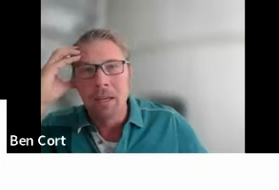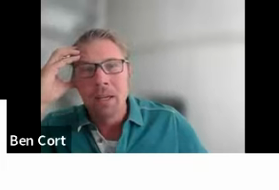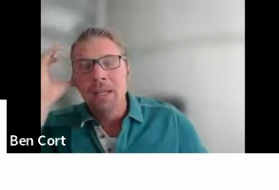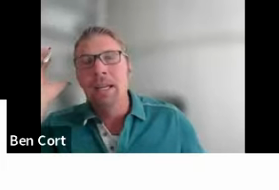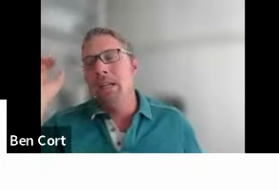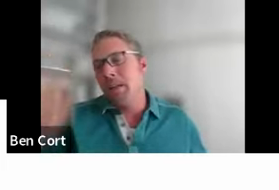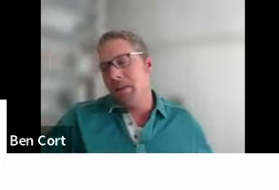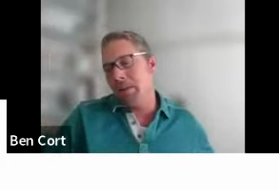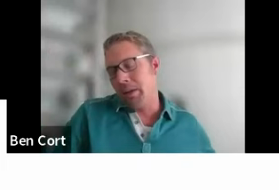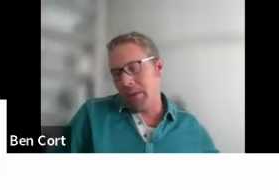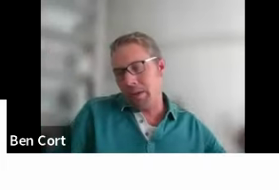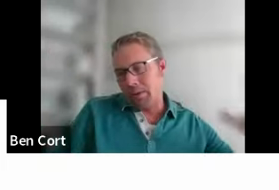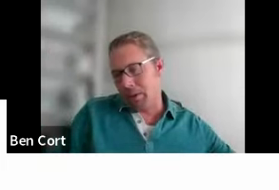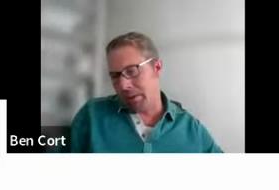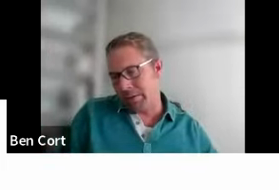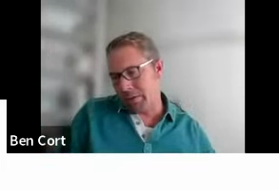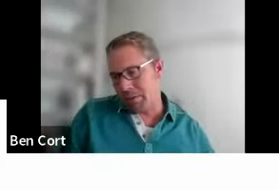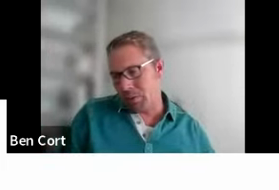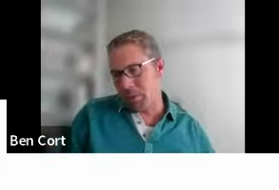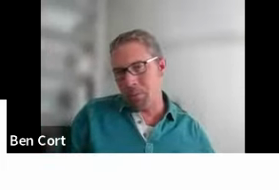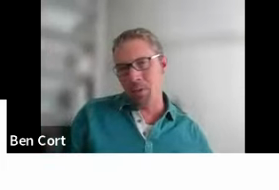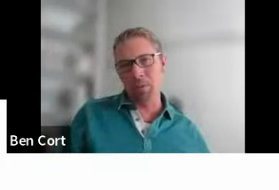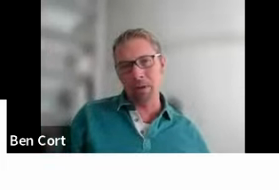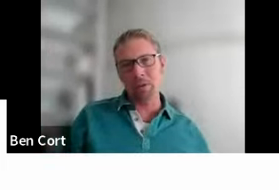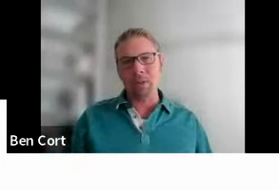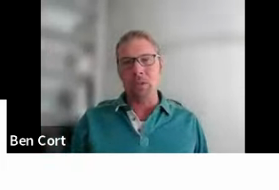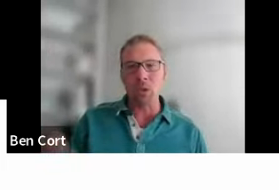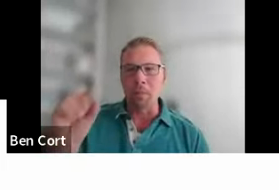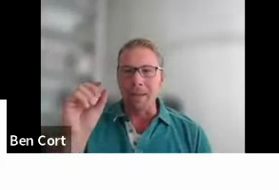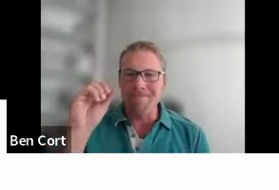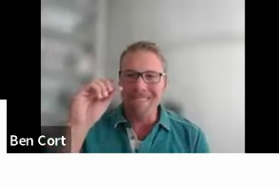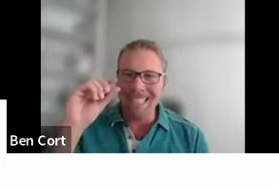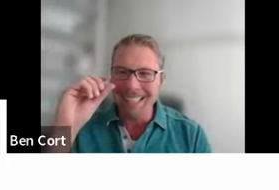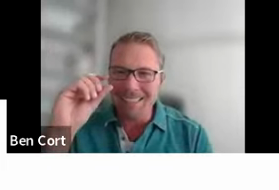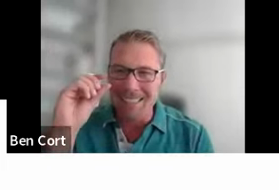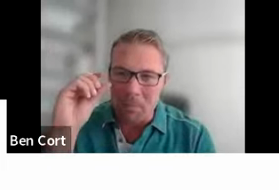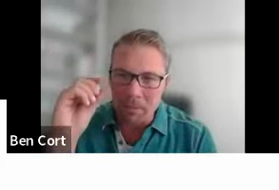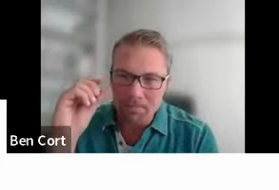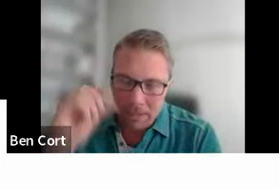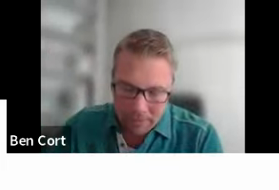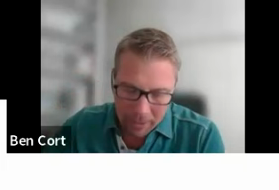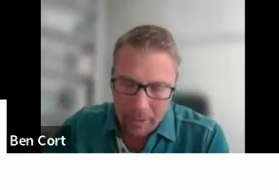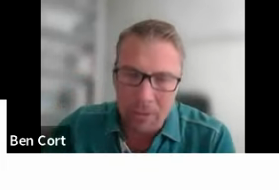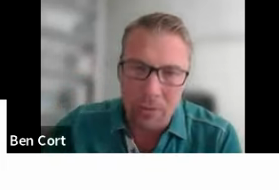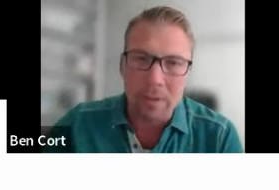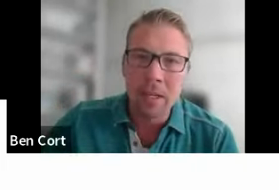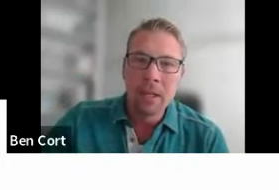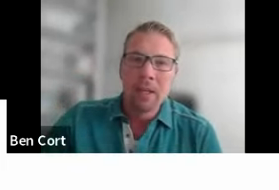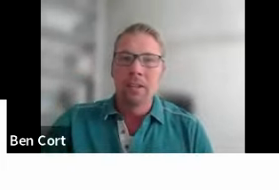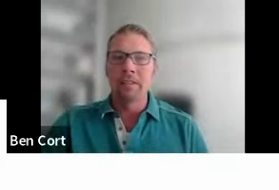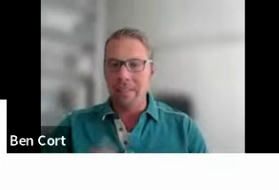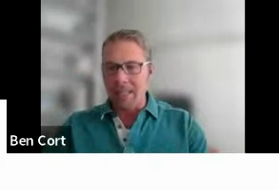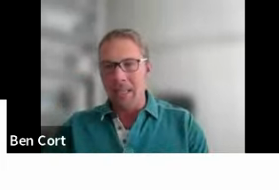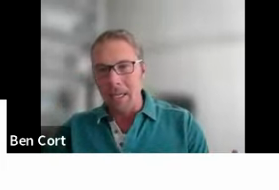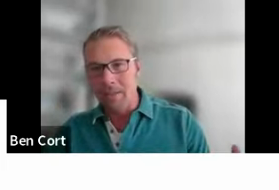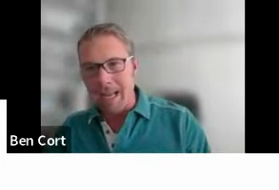Patty. I've got all this stuff in the forthcoming book because you have to look about this deep inside of the histories